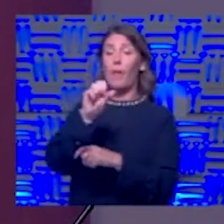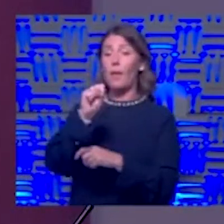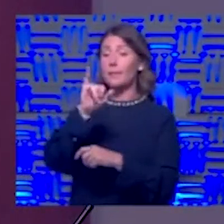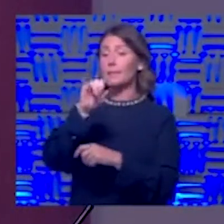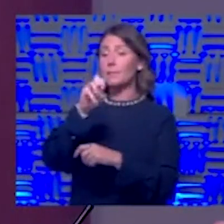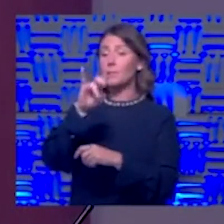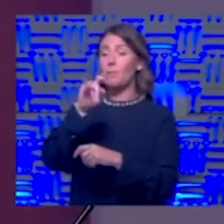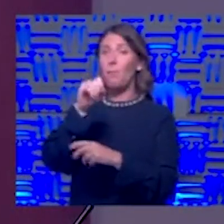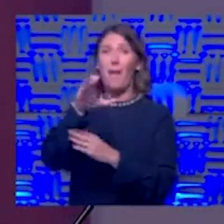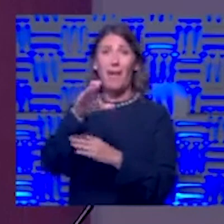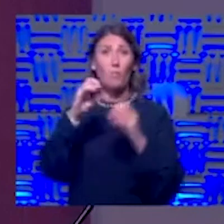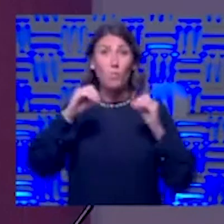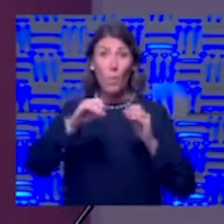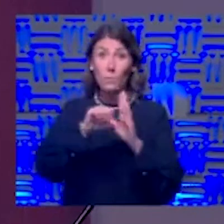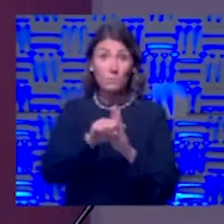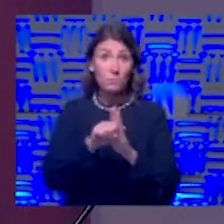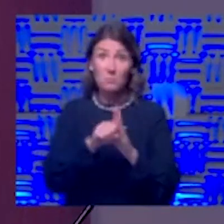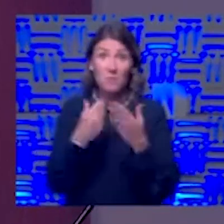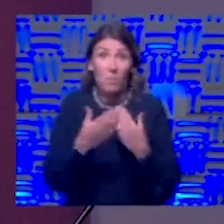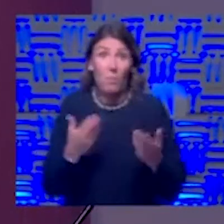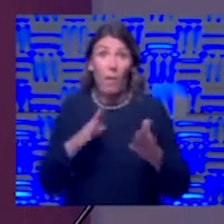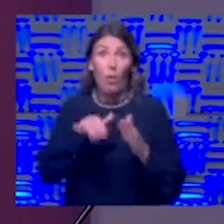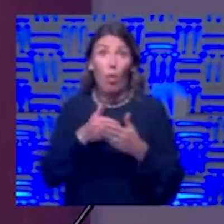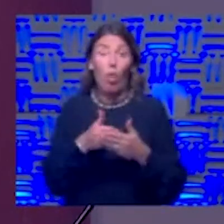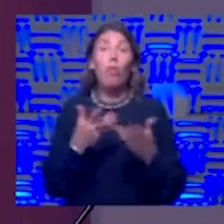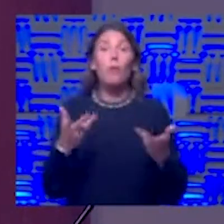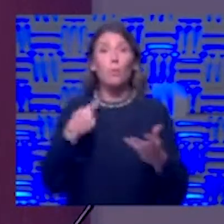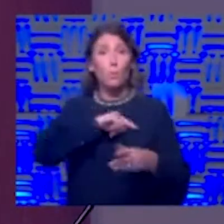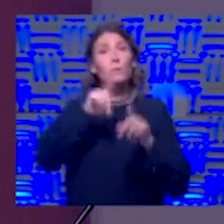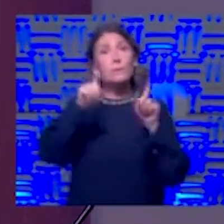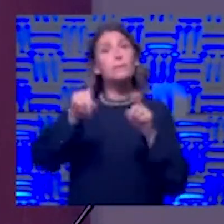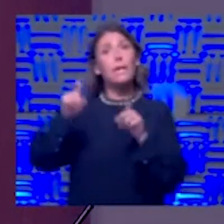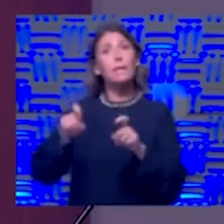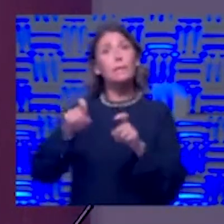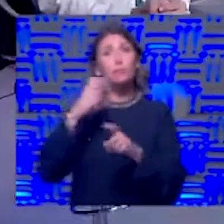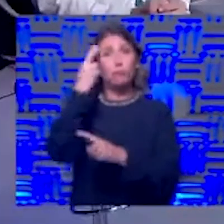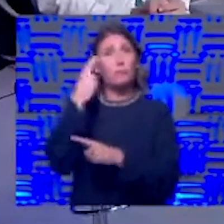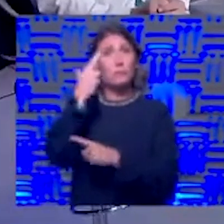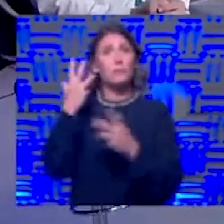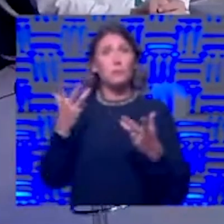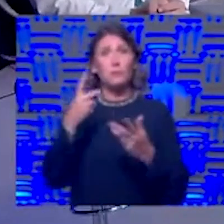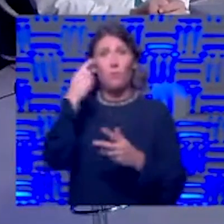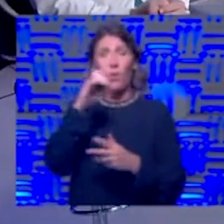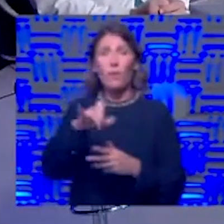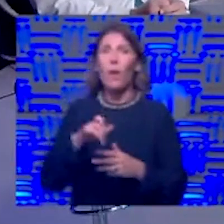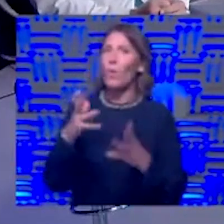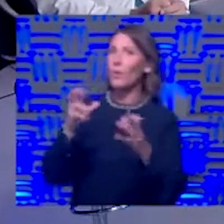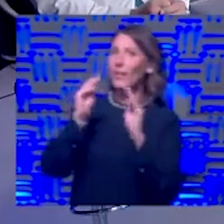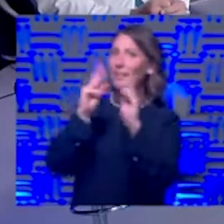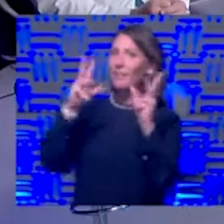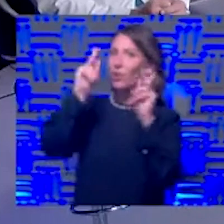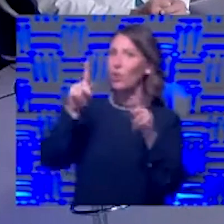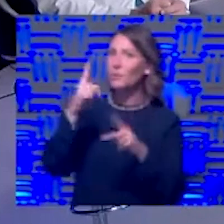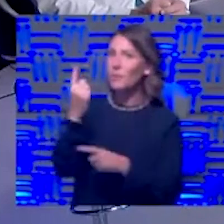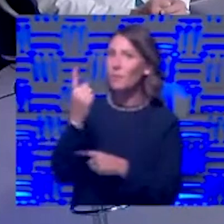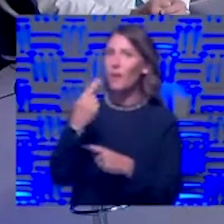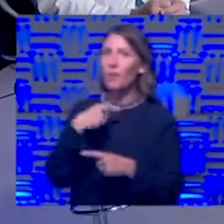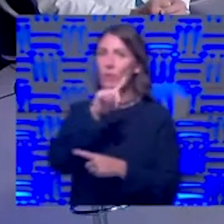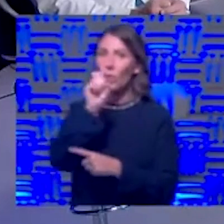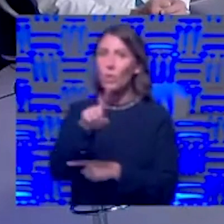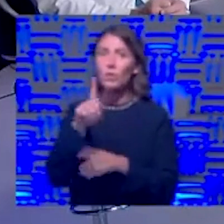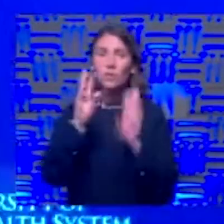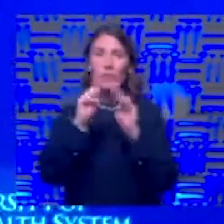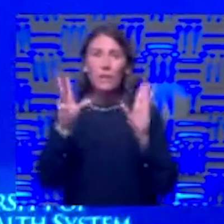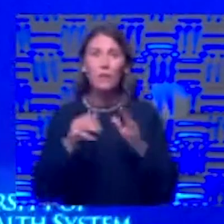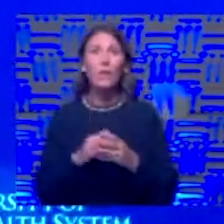very seriously. So we test people without symptoms as well, and there's a reason for that. And I think there's a place for sure. Can I just clear something up? I have a question. So just to